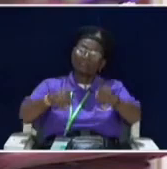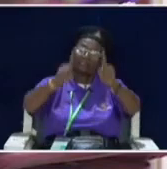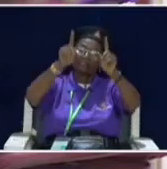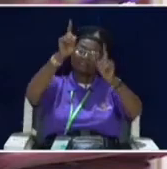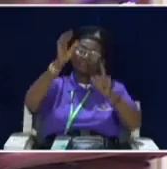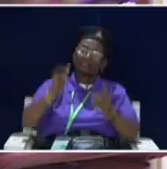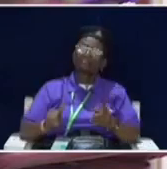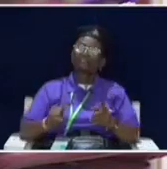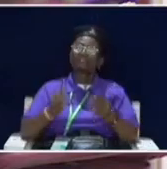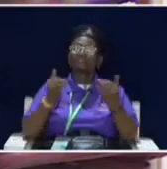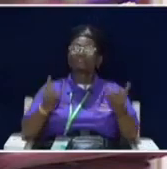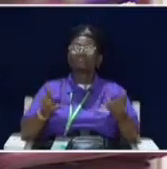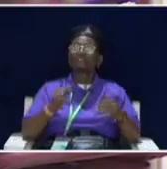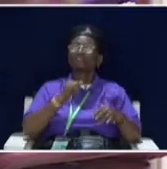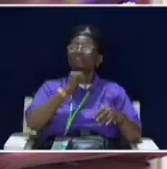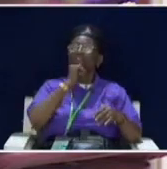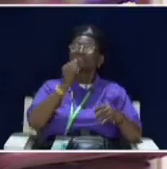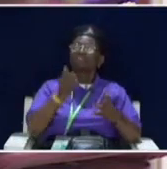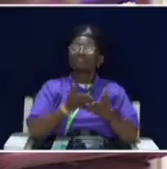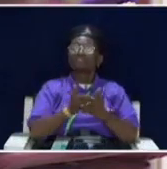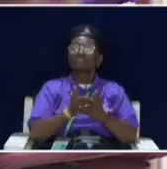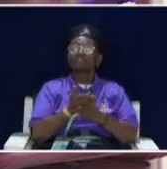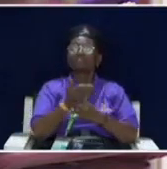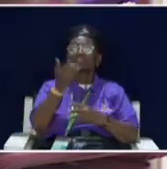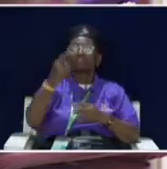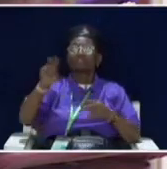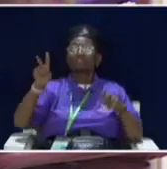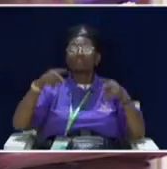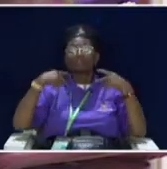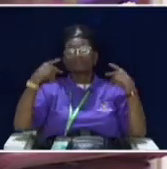Not through the pastor.